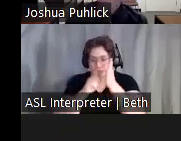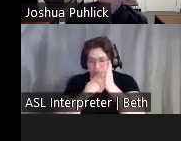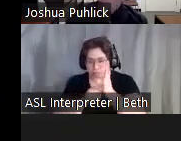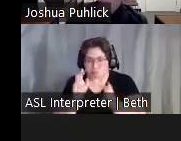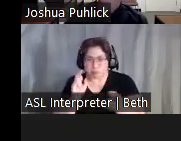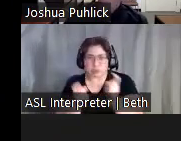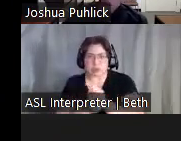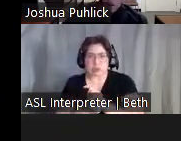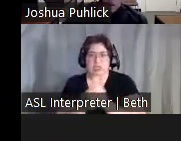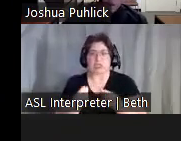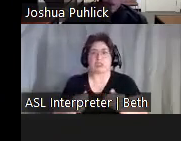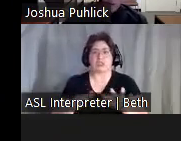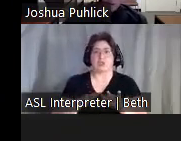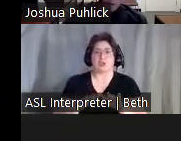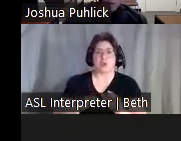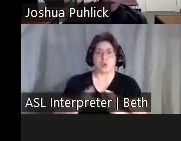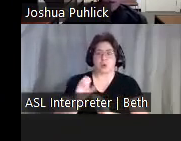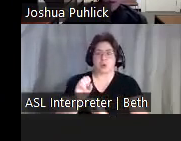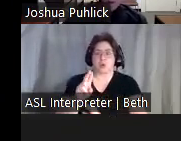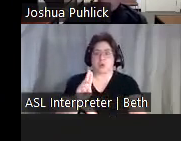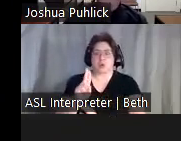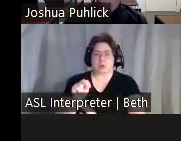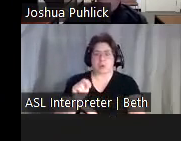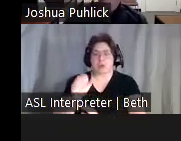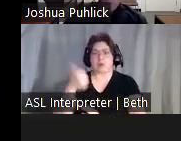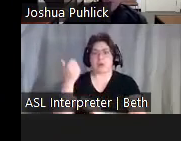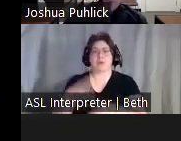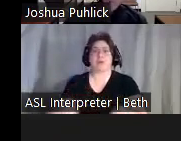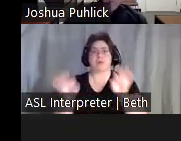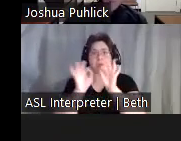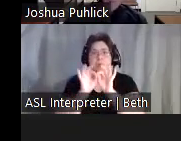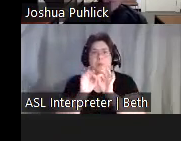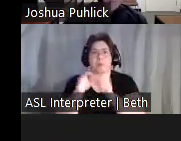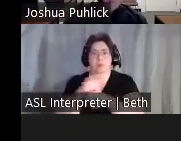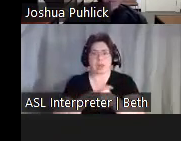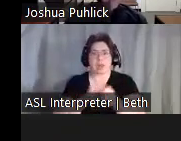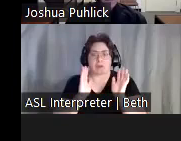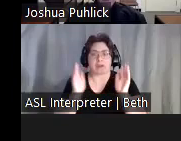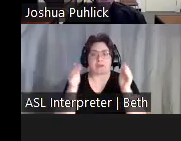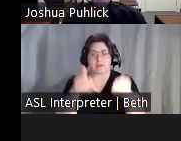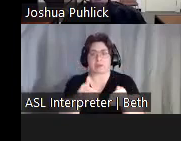So another important area to focus on.